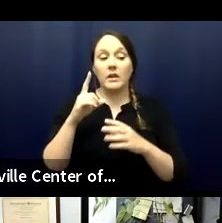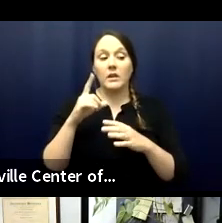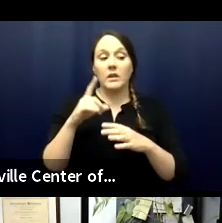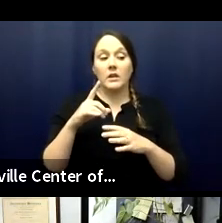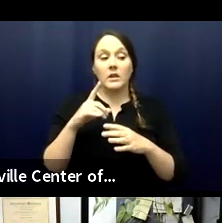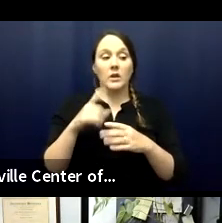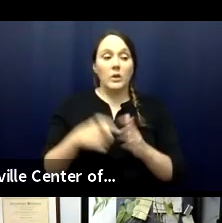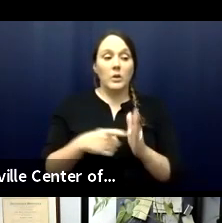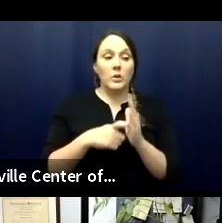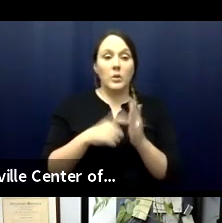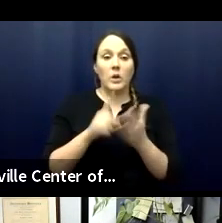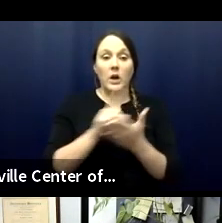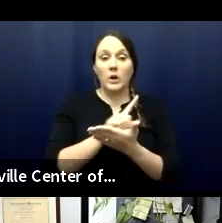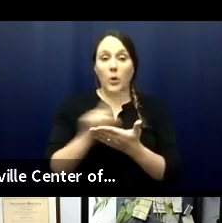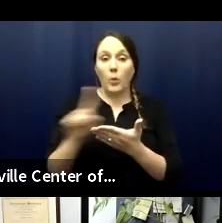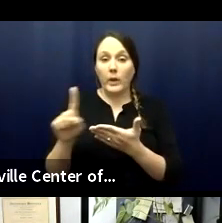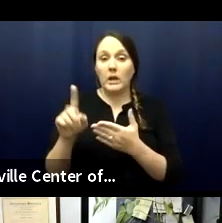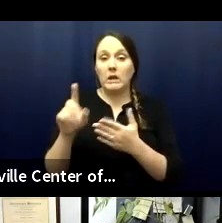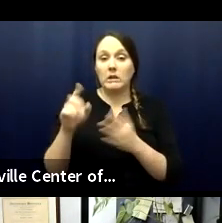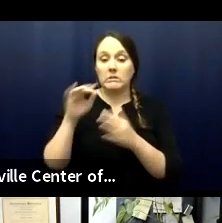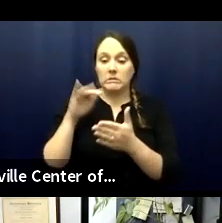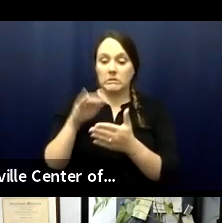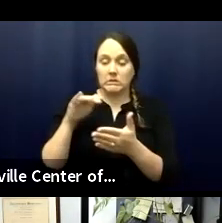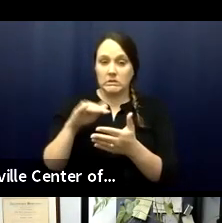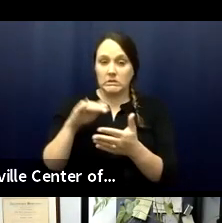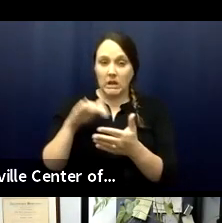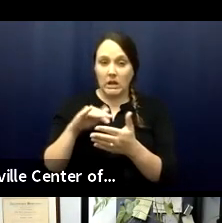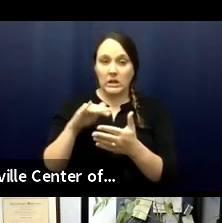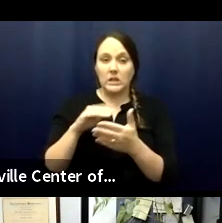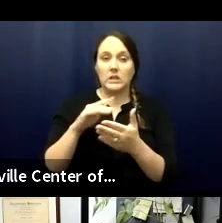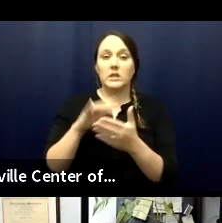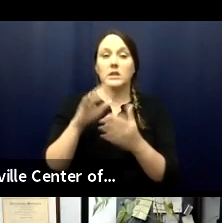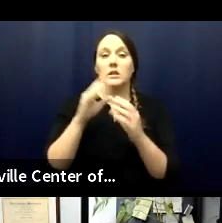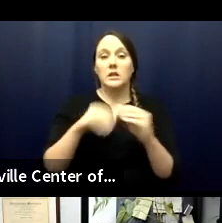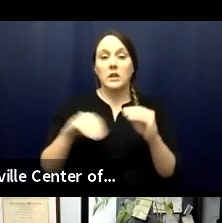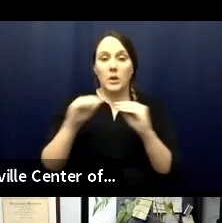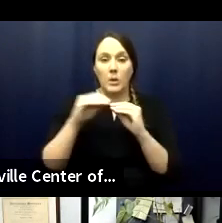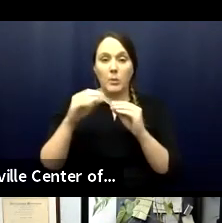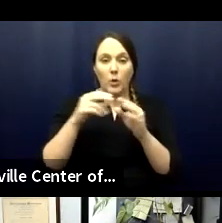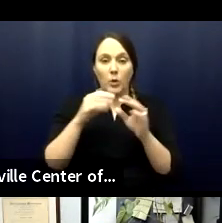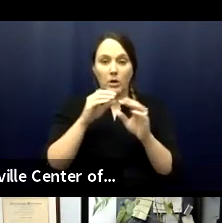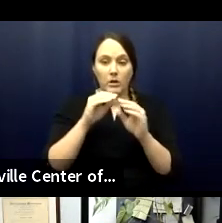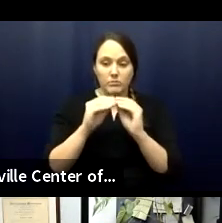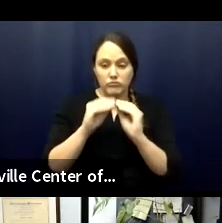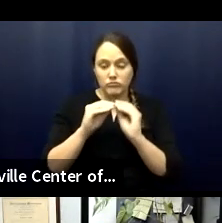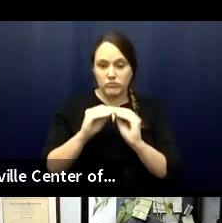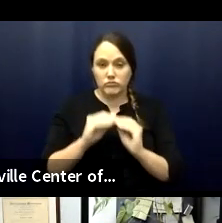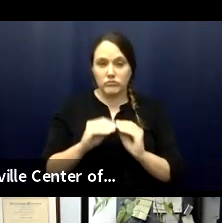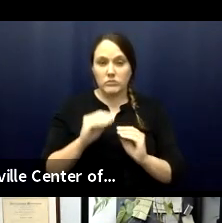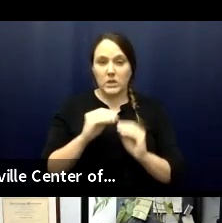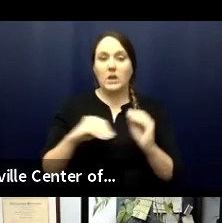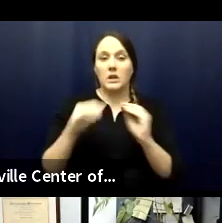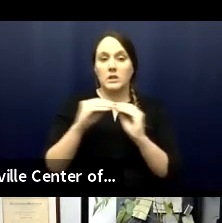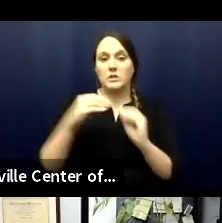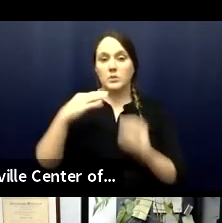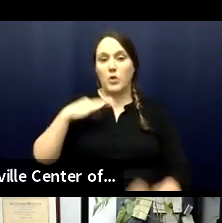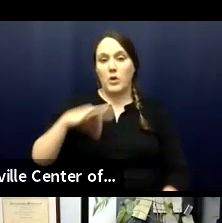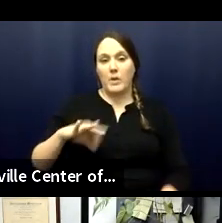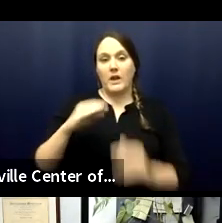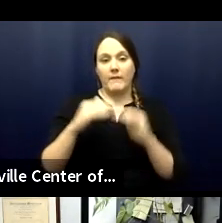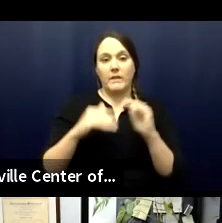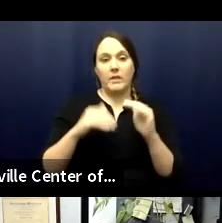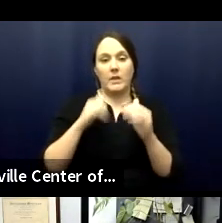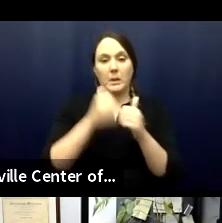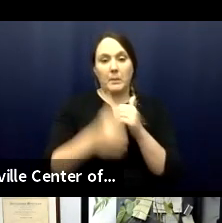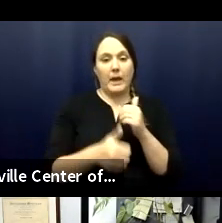week to study this and work it in more detail would have more benefit than passing it tonight. I don't